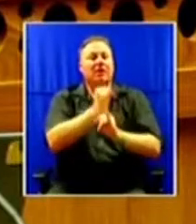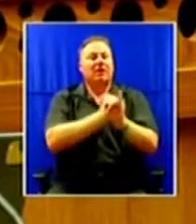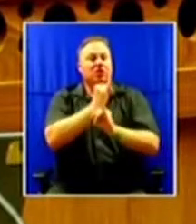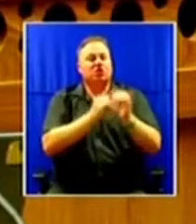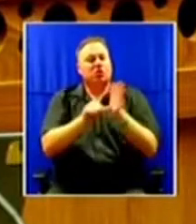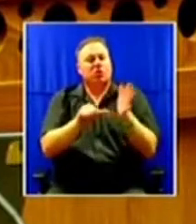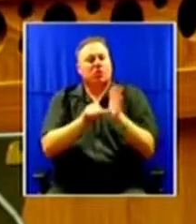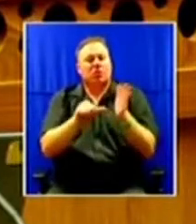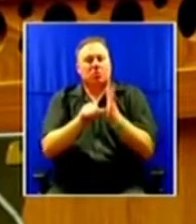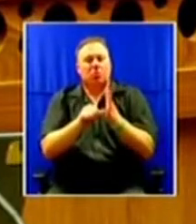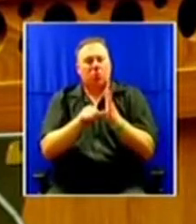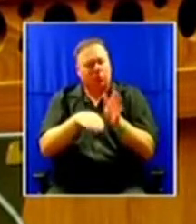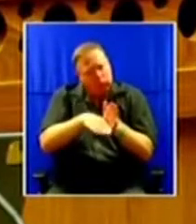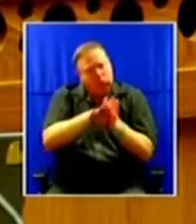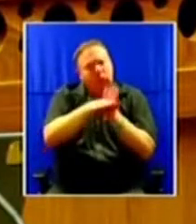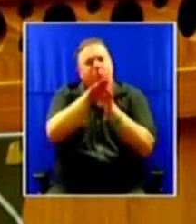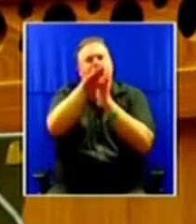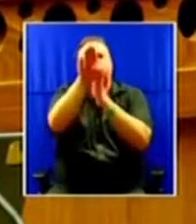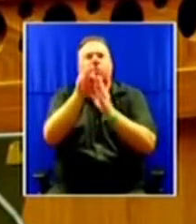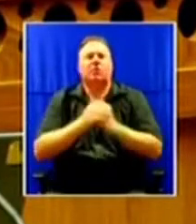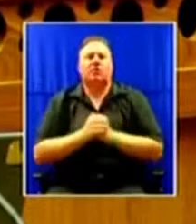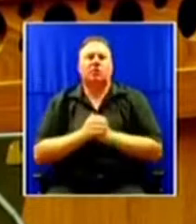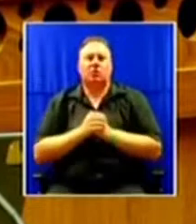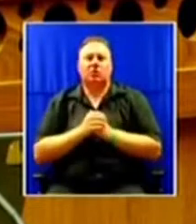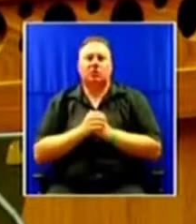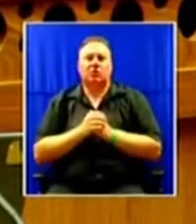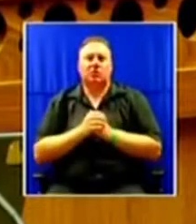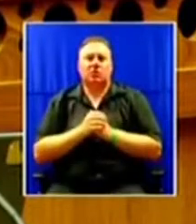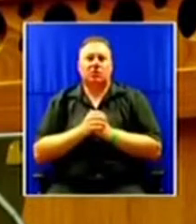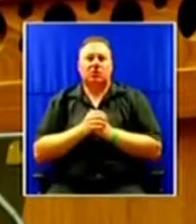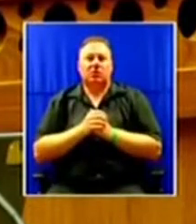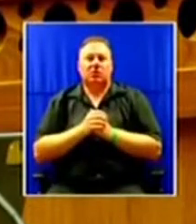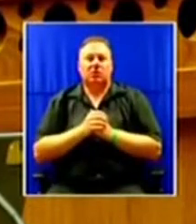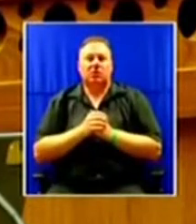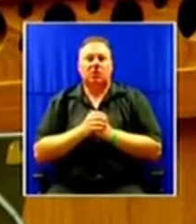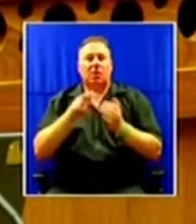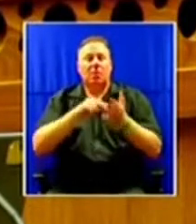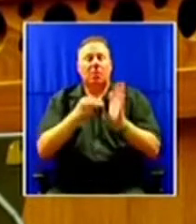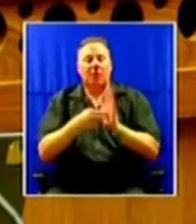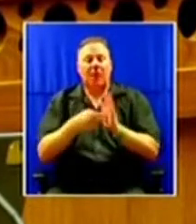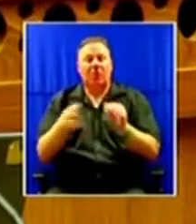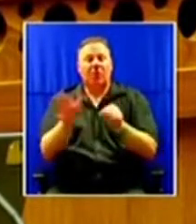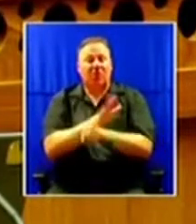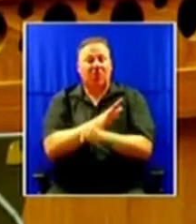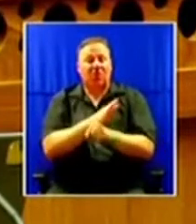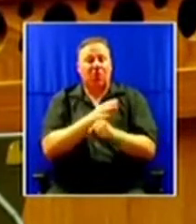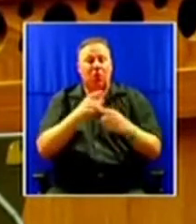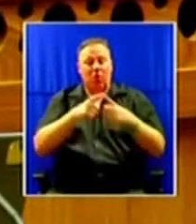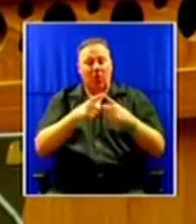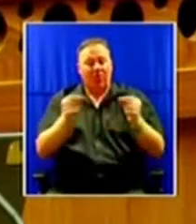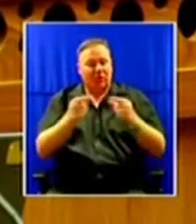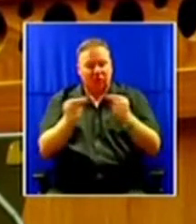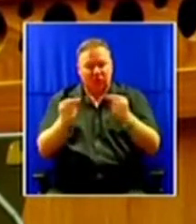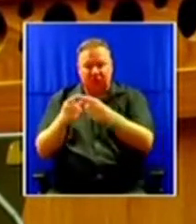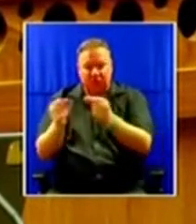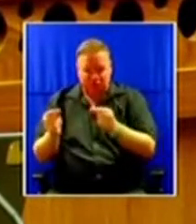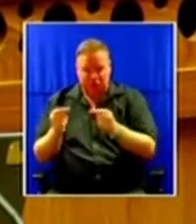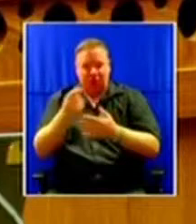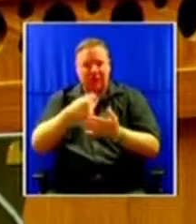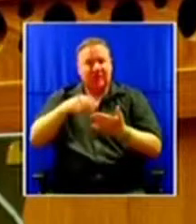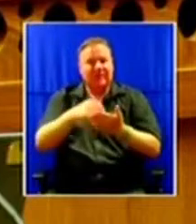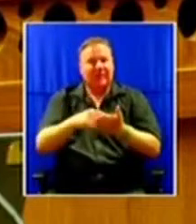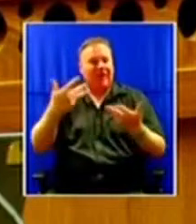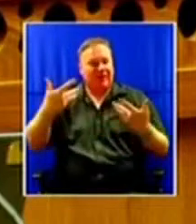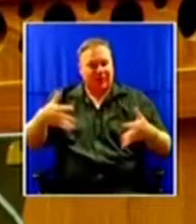Four master plans that have been completed and signed to date, which are part of the